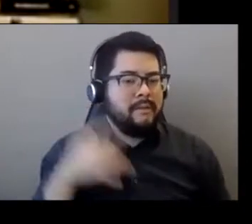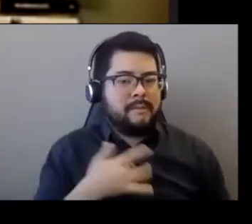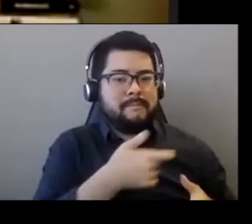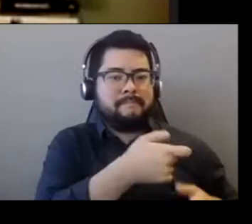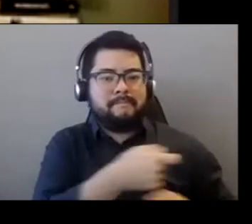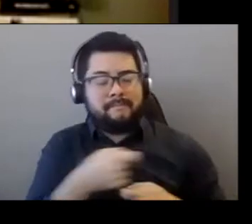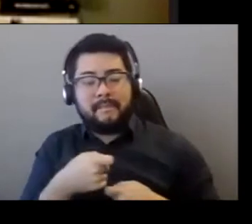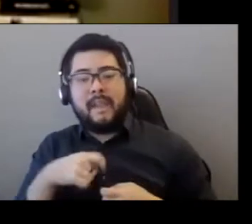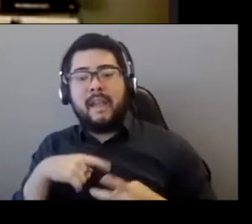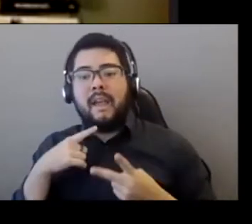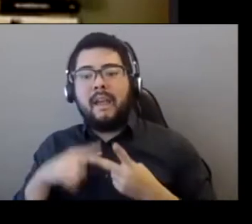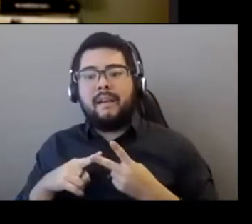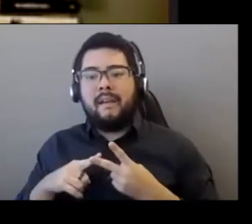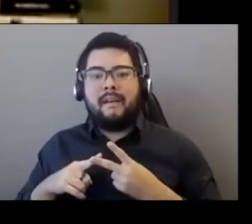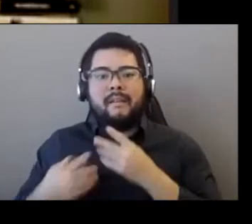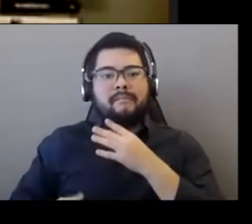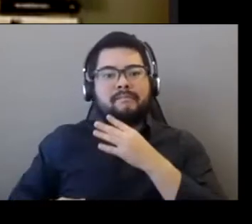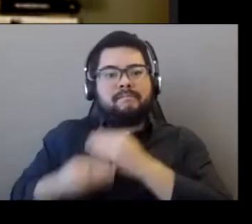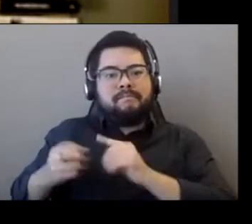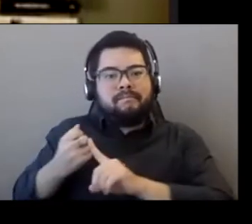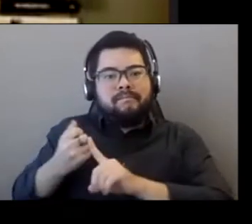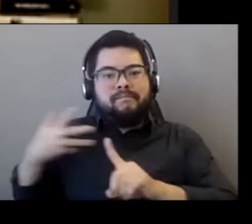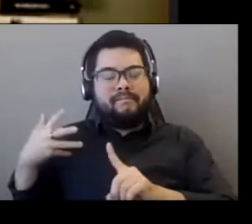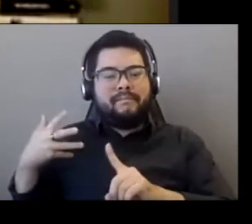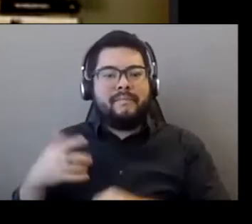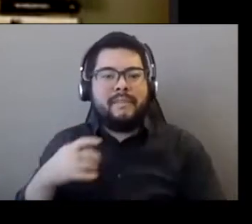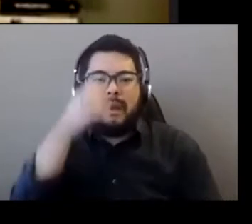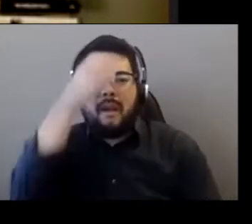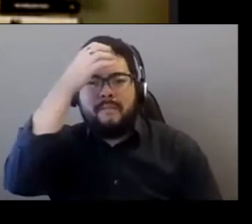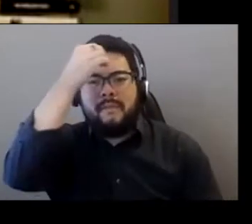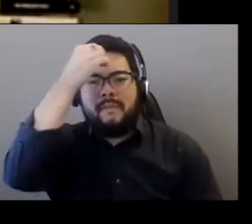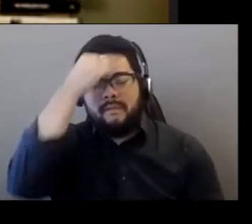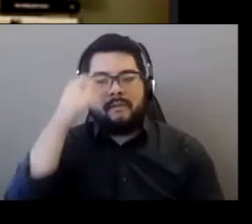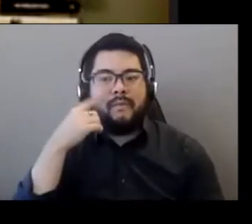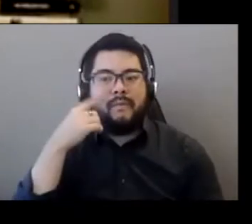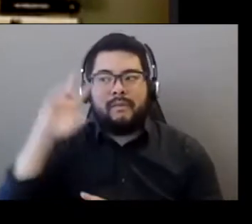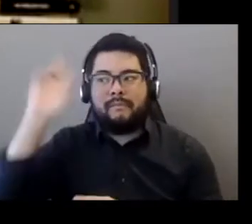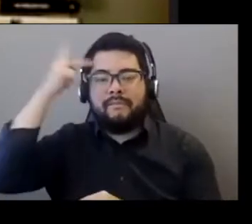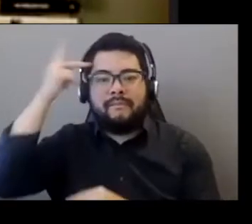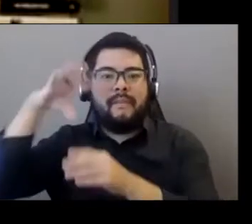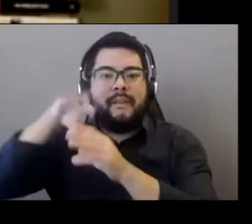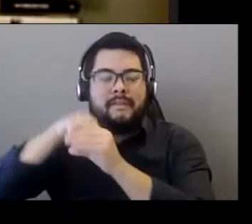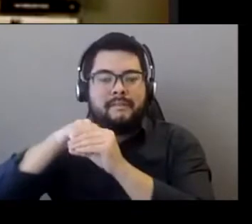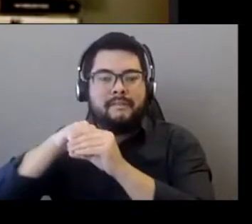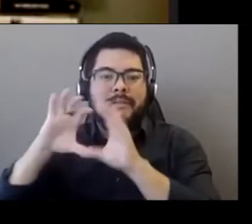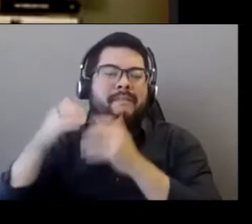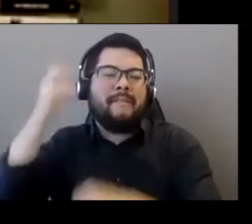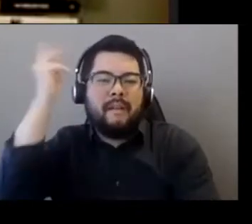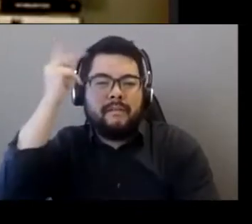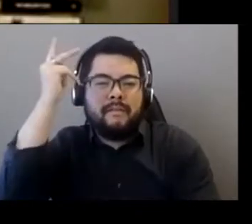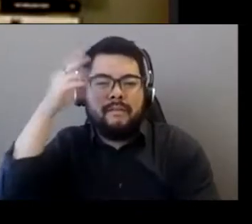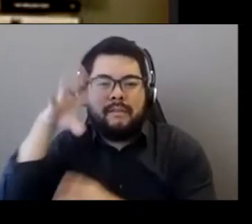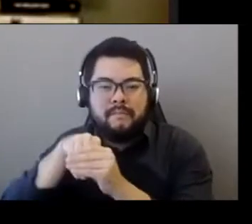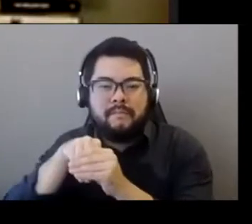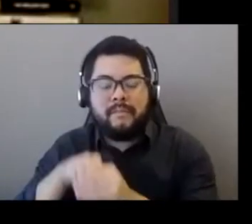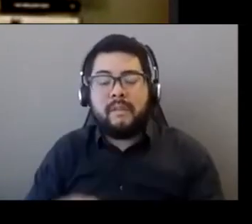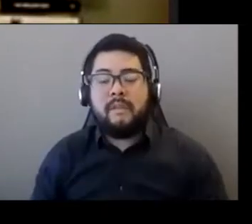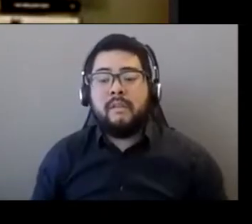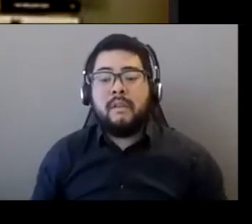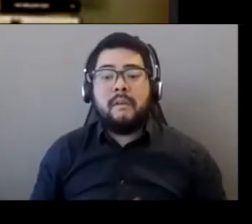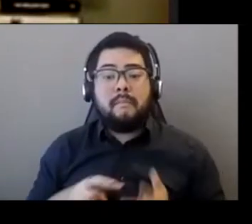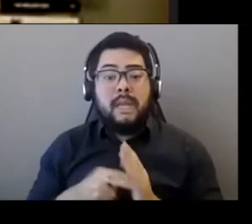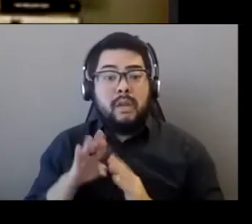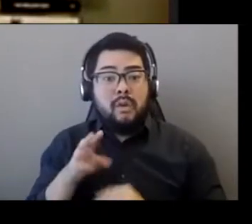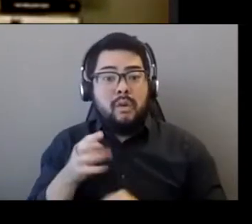sense into philosophy. Elaborate the common sense into philosophy. You make a theory out of people's own